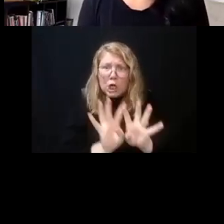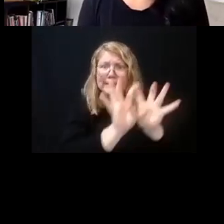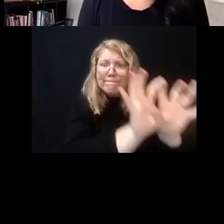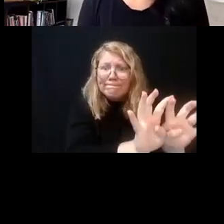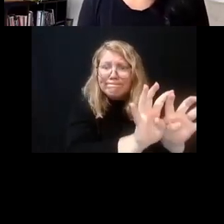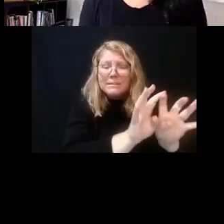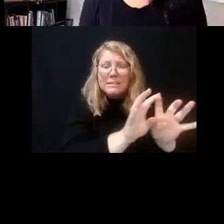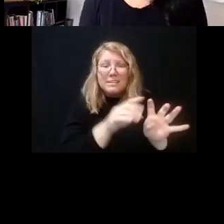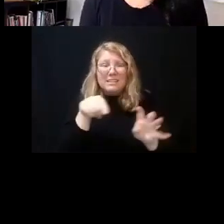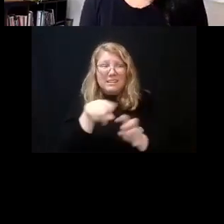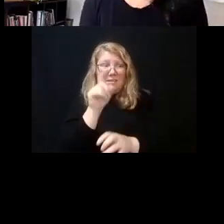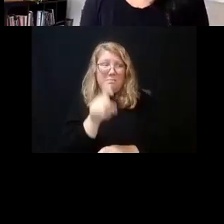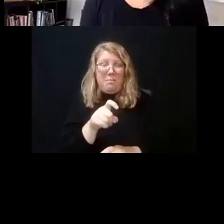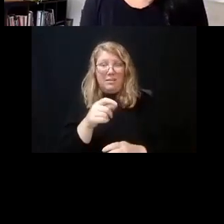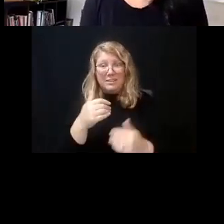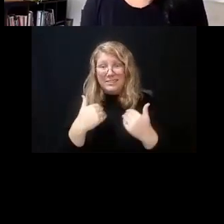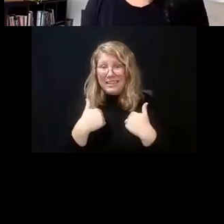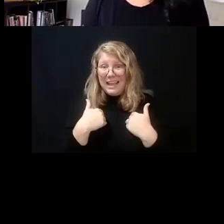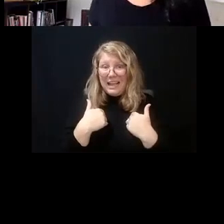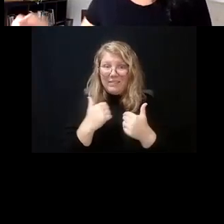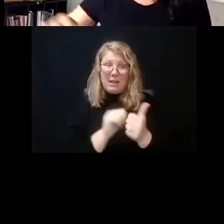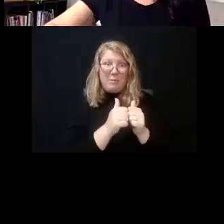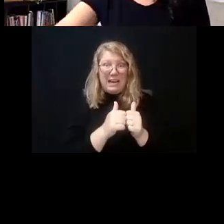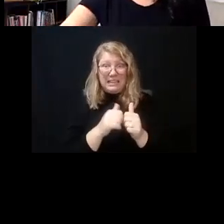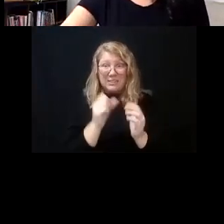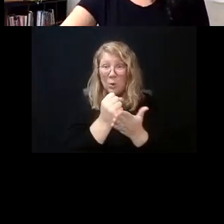work wages, which are often pretty low.